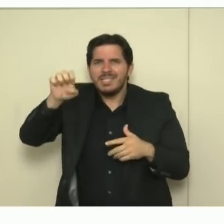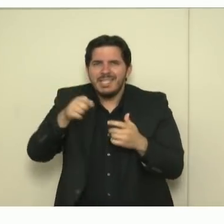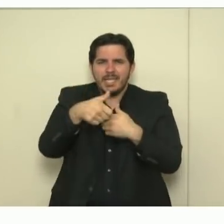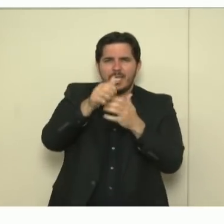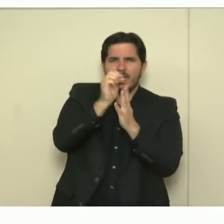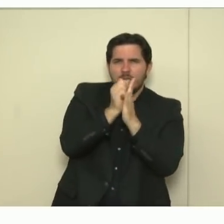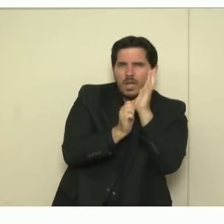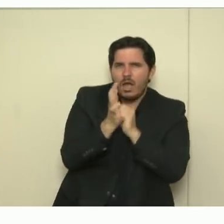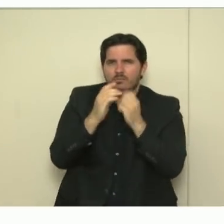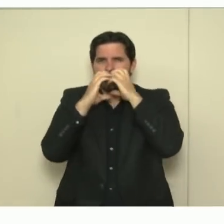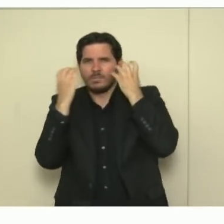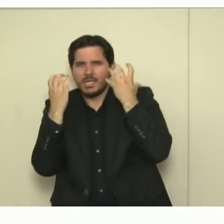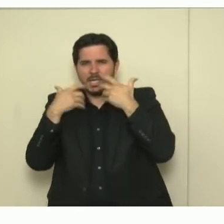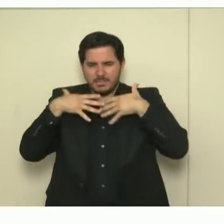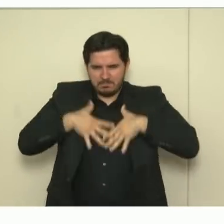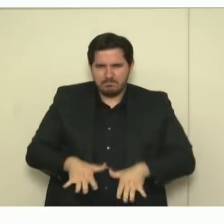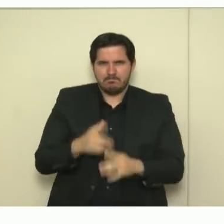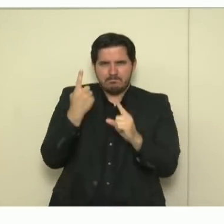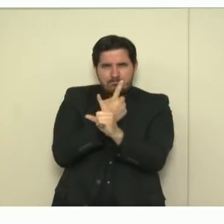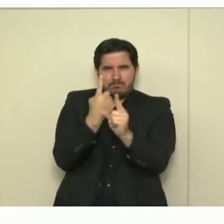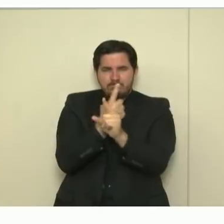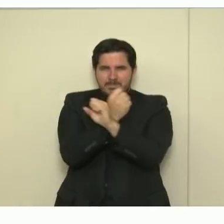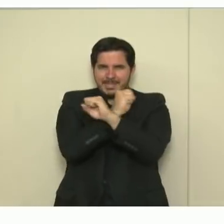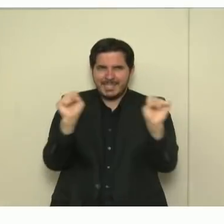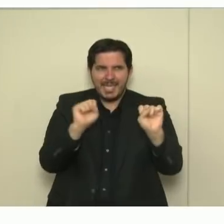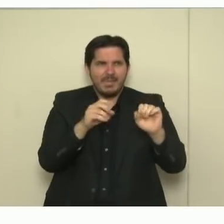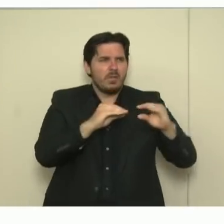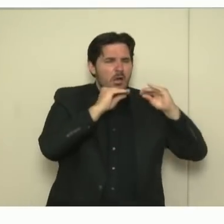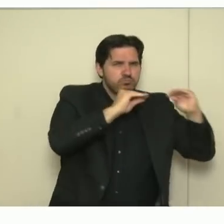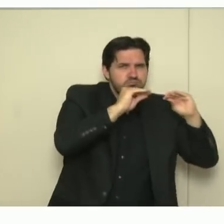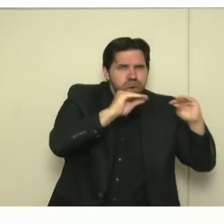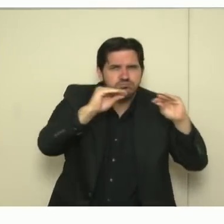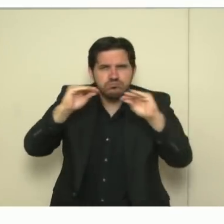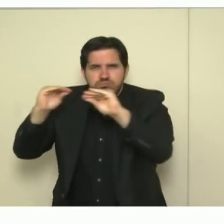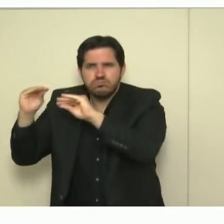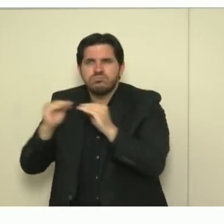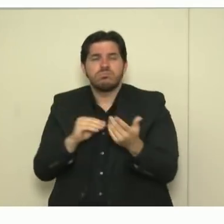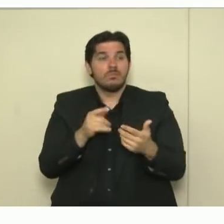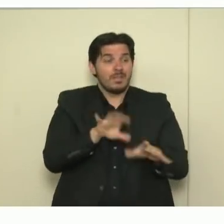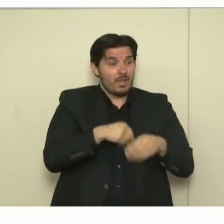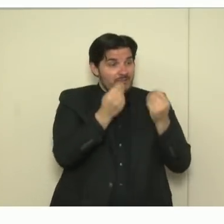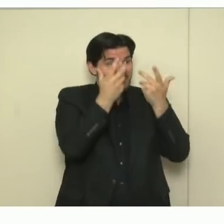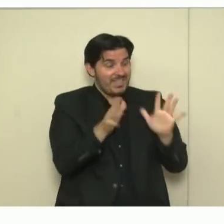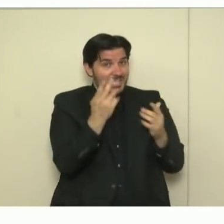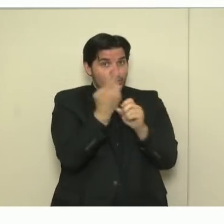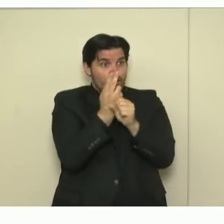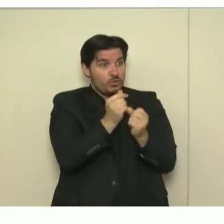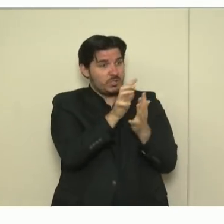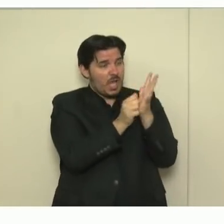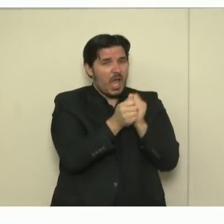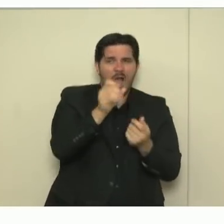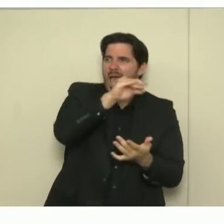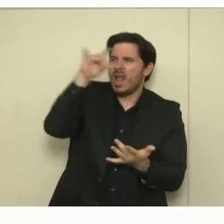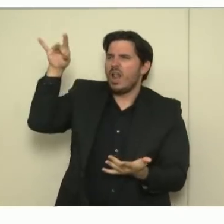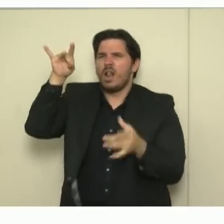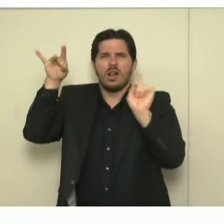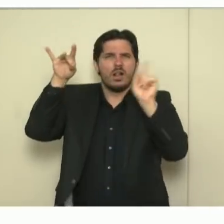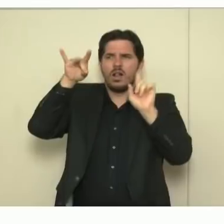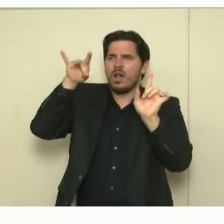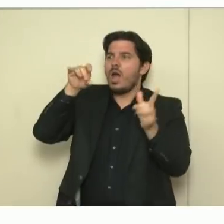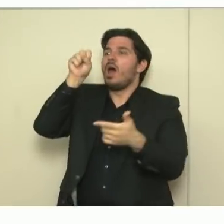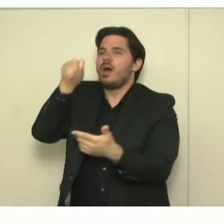tips and strategies where that's helpful, and also being able to look at facilities conditions and, again, provide support to school